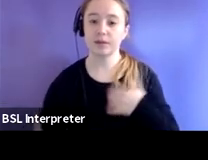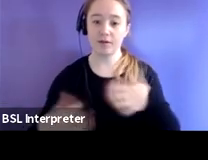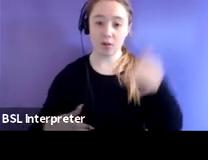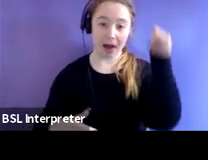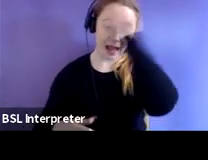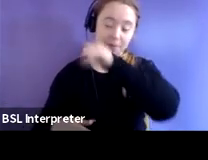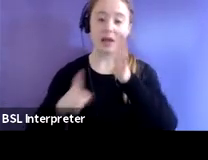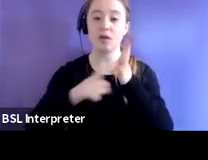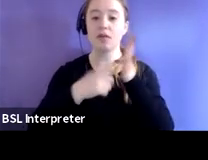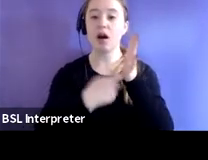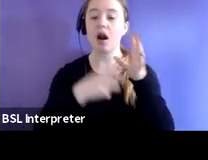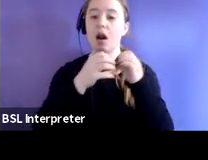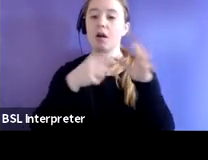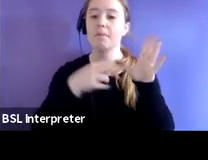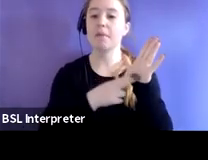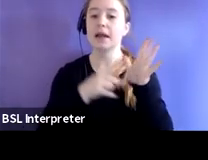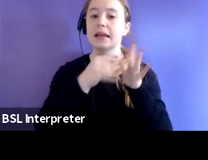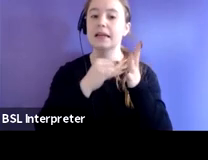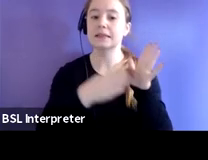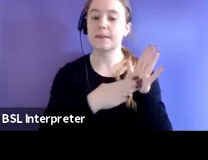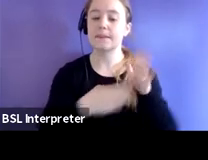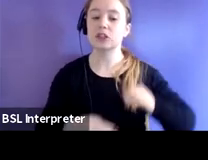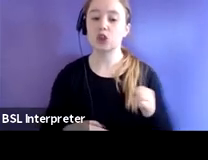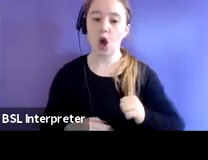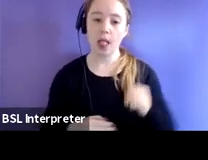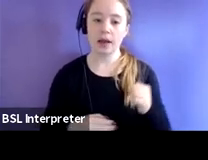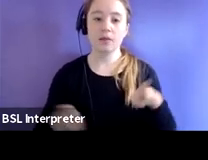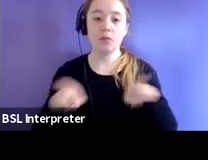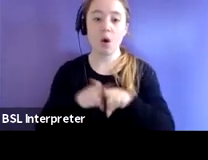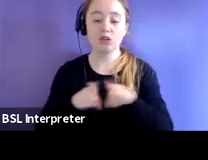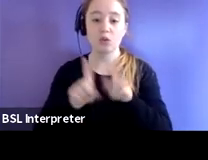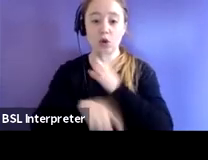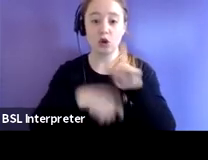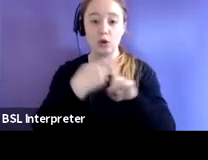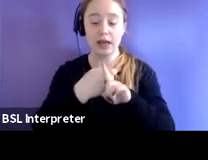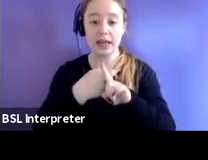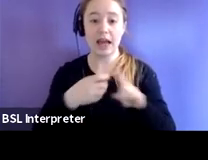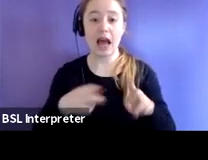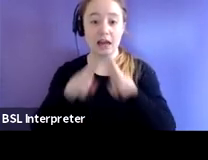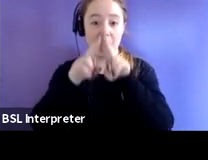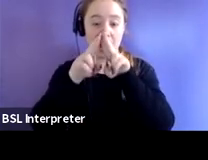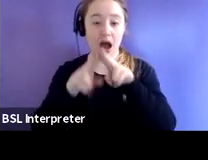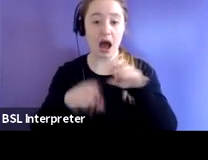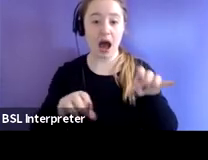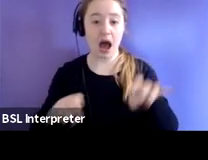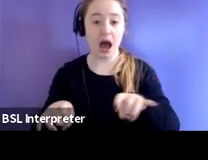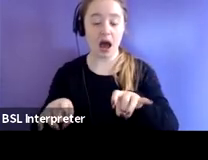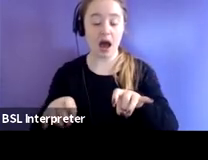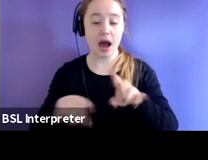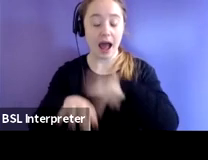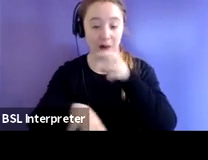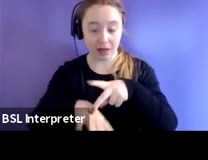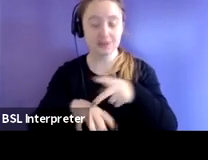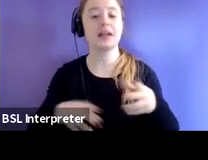Urbanism in Scotland, although we're also all around the UK and Ireland and indeed internationally. I also happen